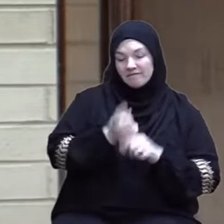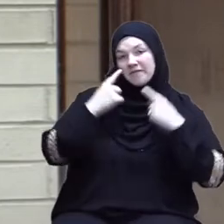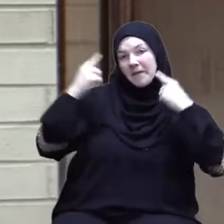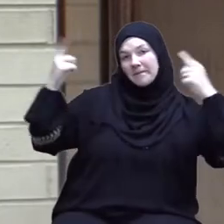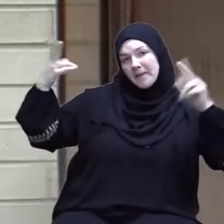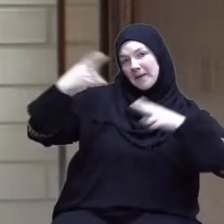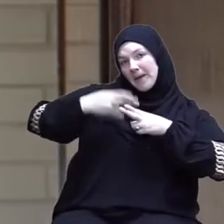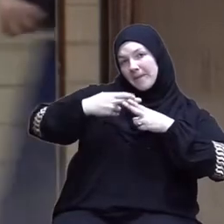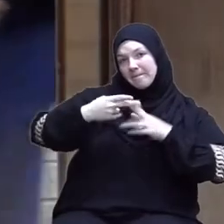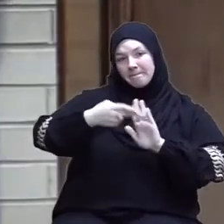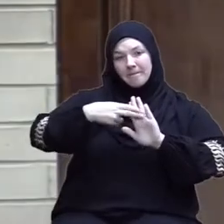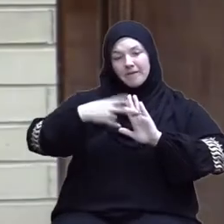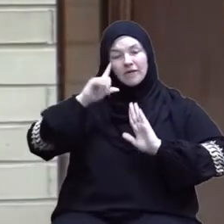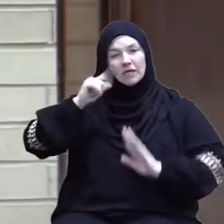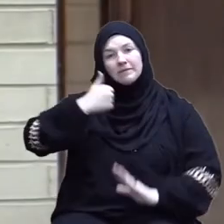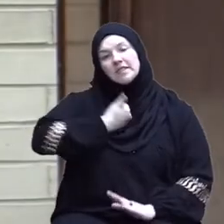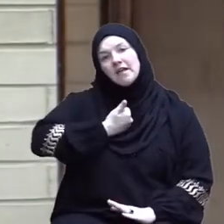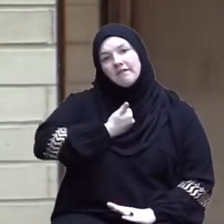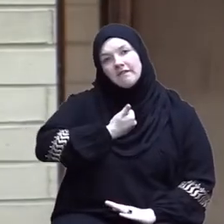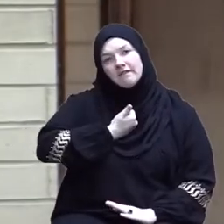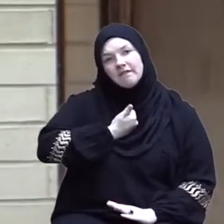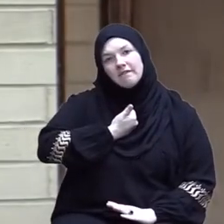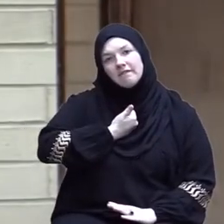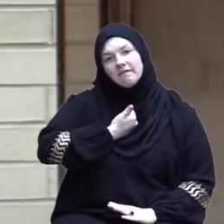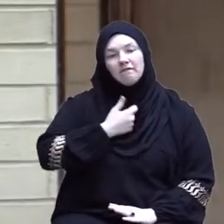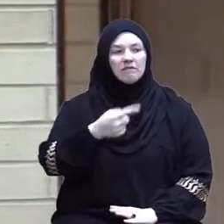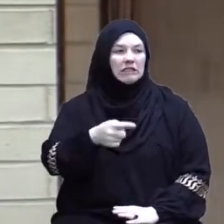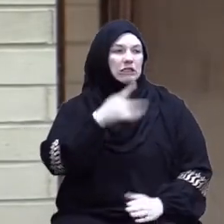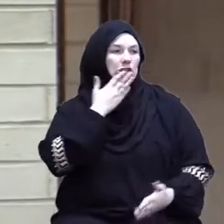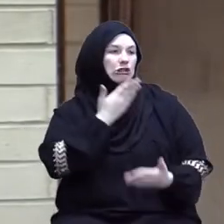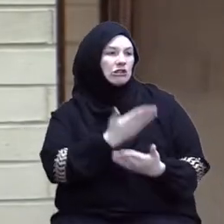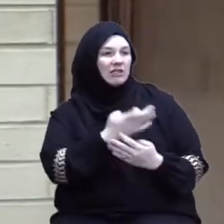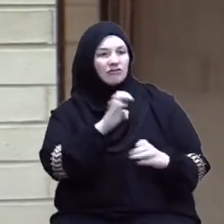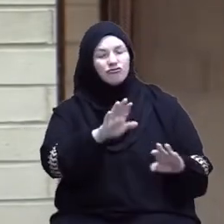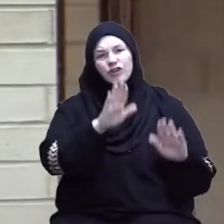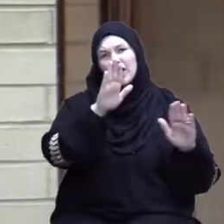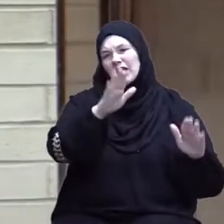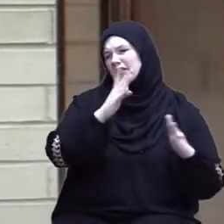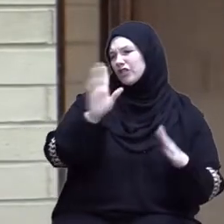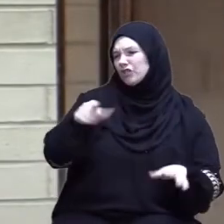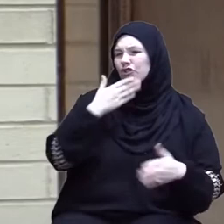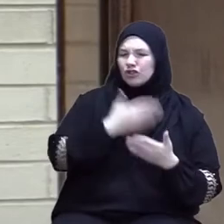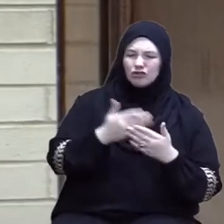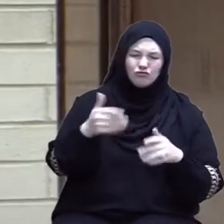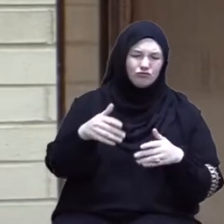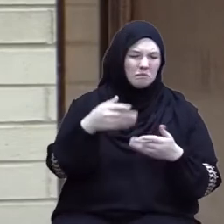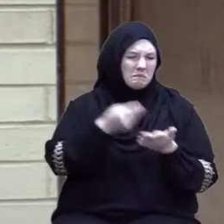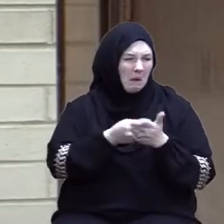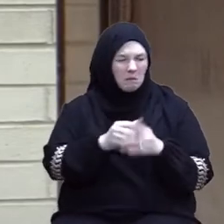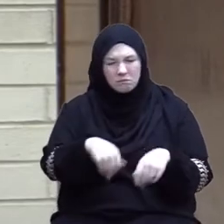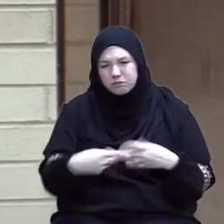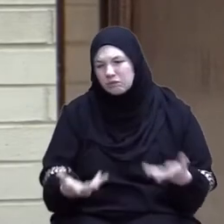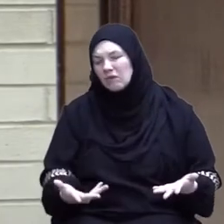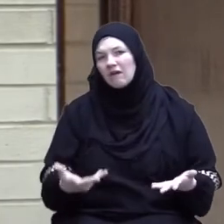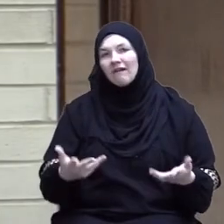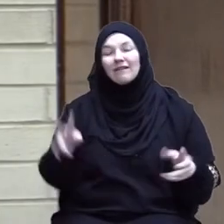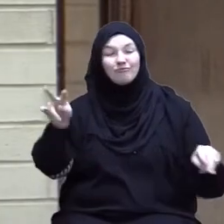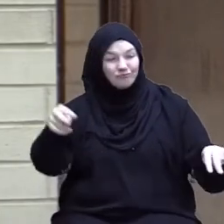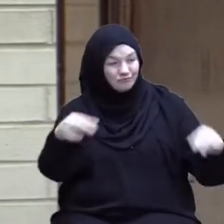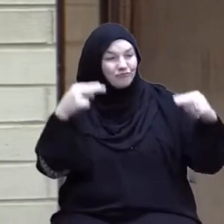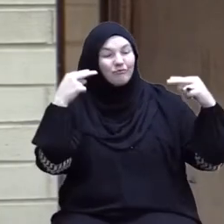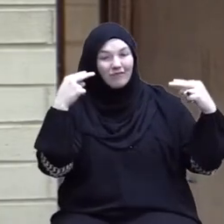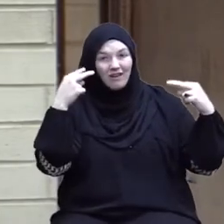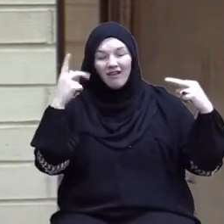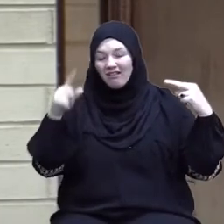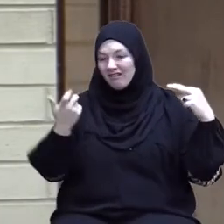and a fame for yourself? He is Musalli, he is great, he is this, and then condemn any and